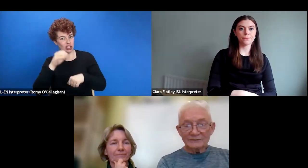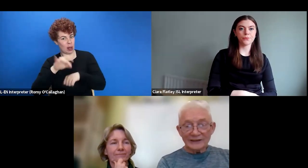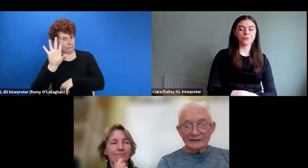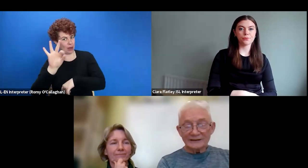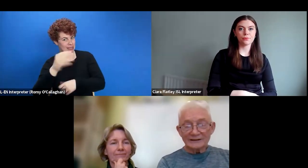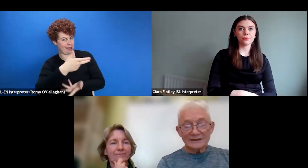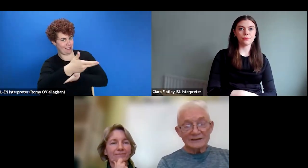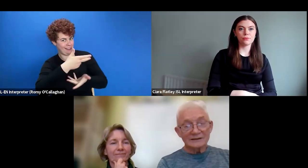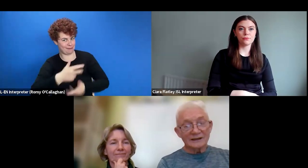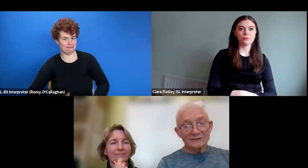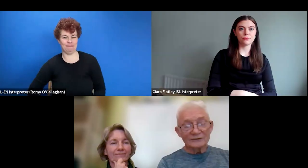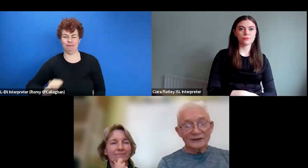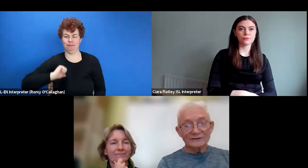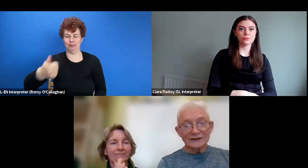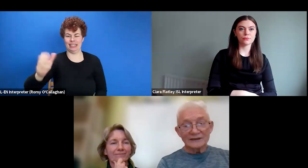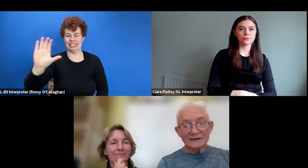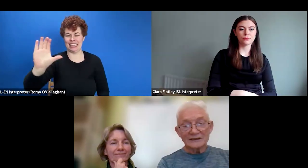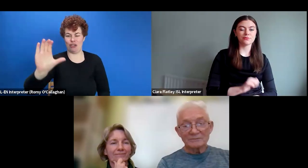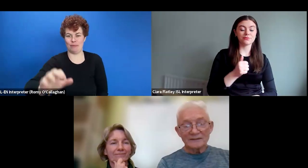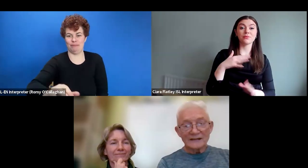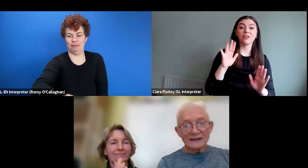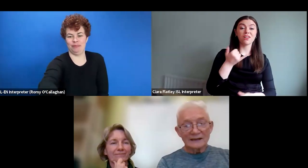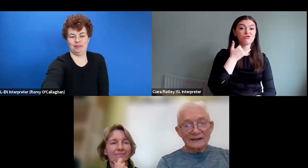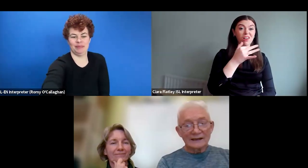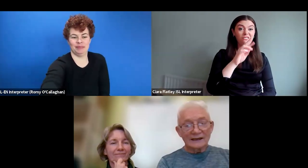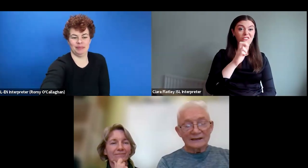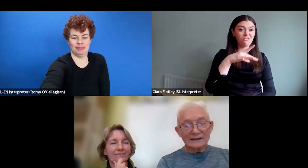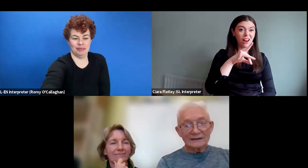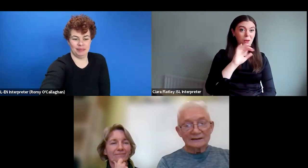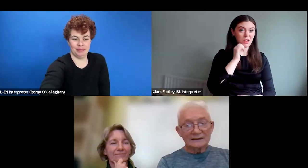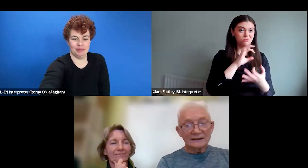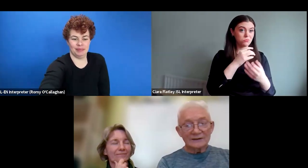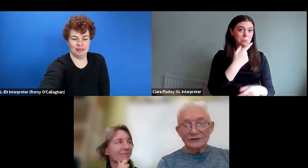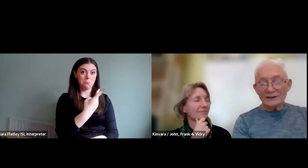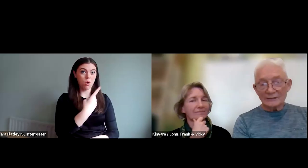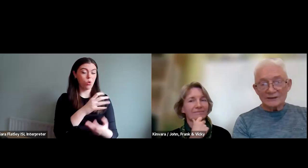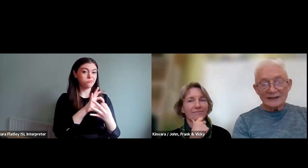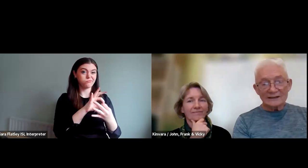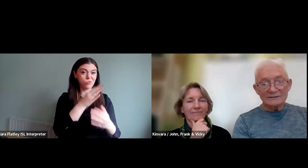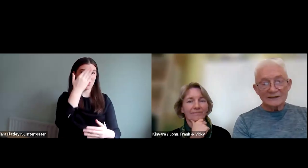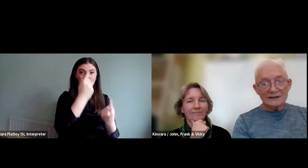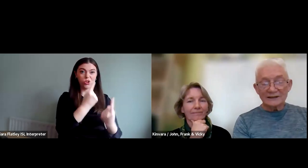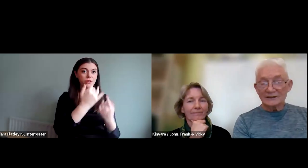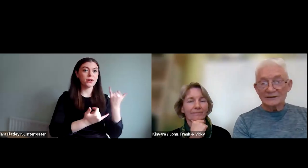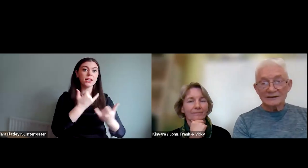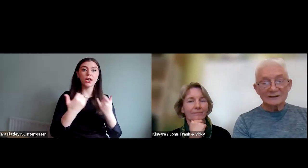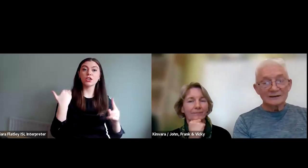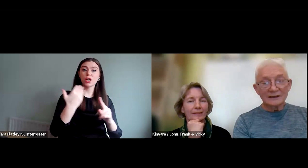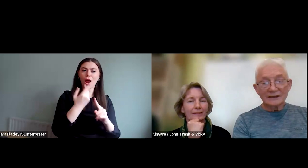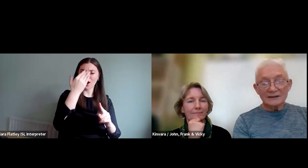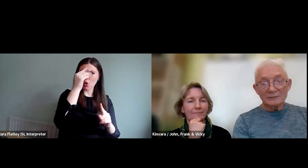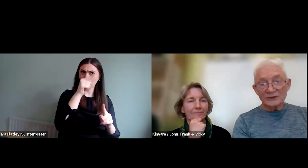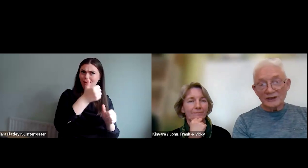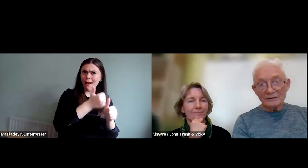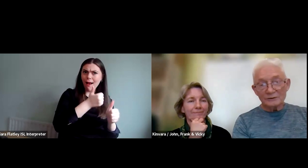Then I phoned up Frank, because I've known Frank for years. And I knew that he was an activist, and I knew